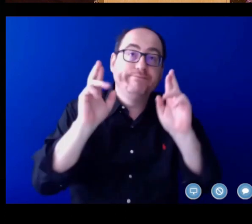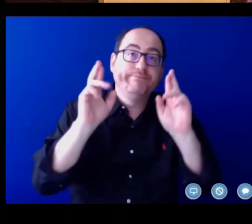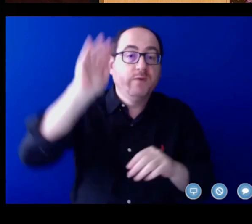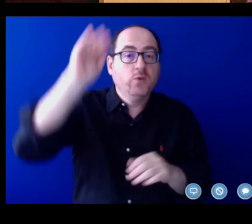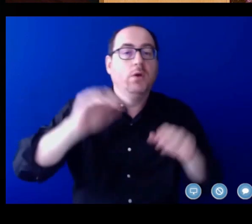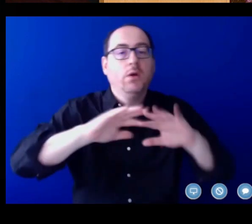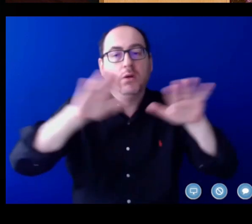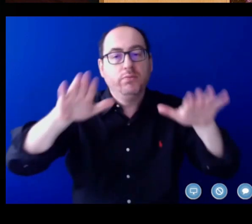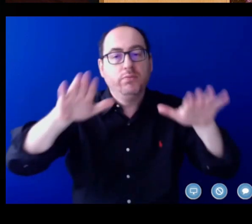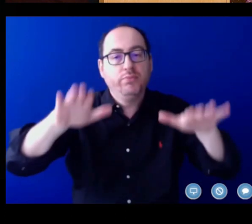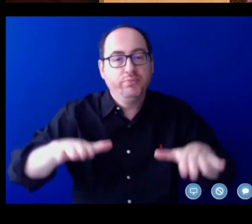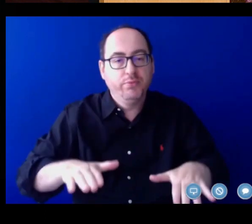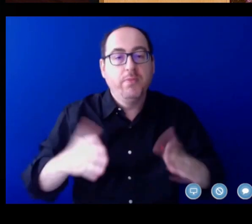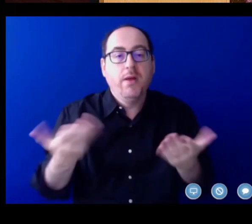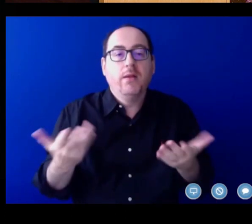How does his father feel?